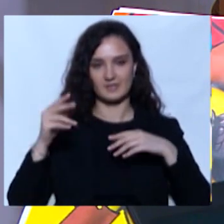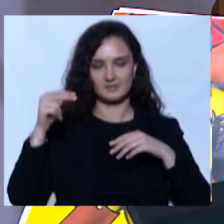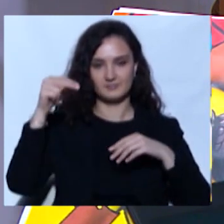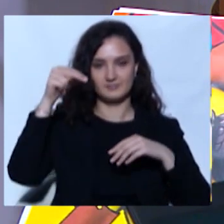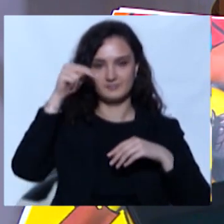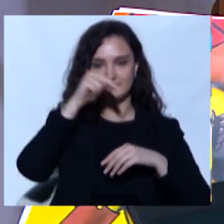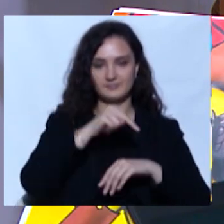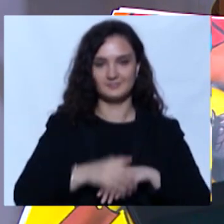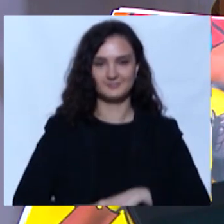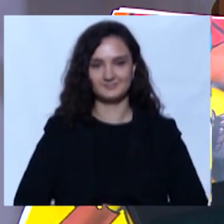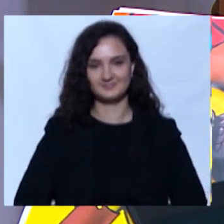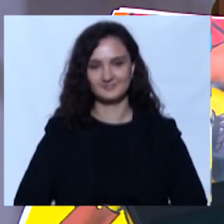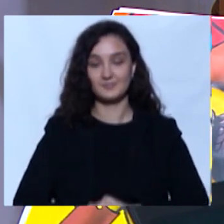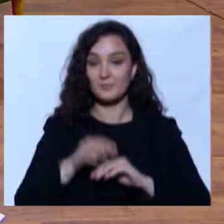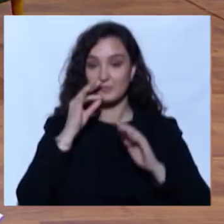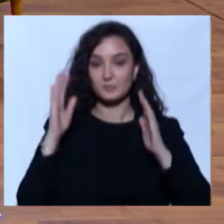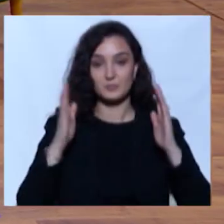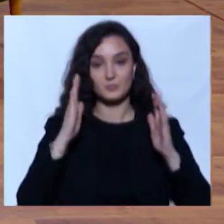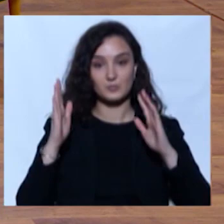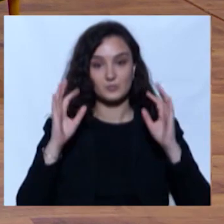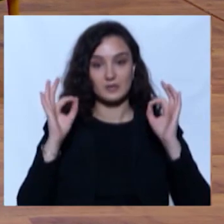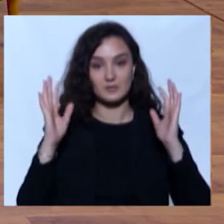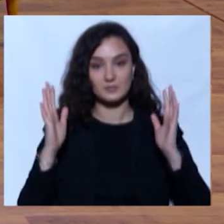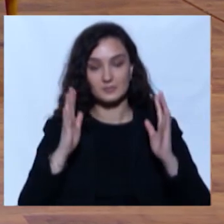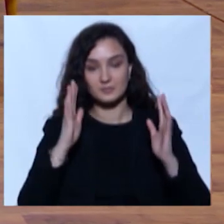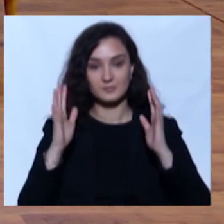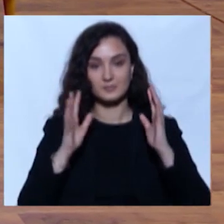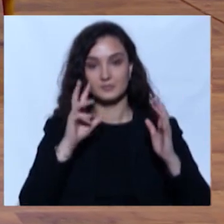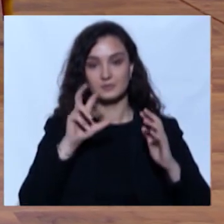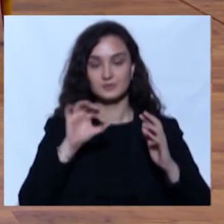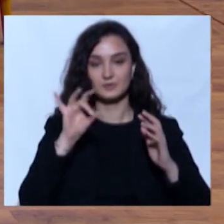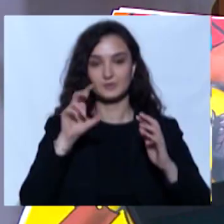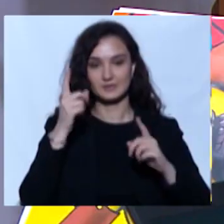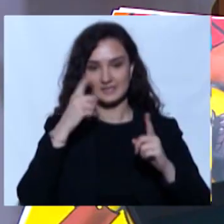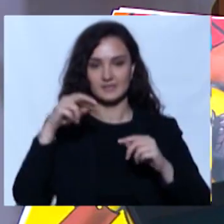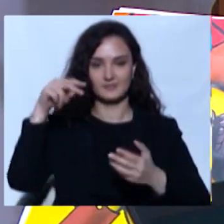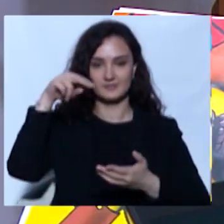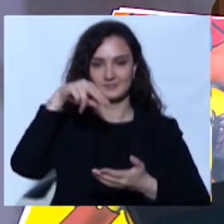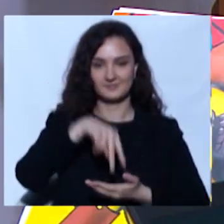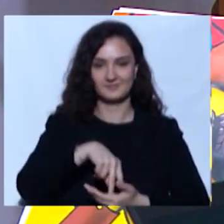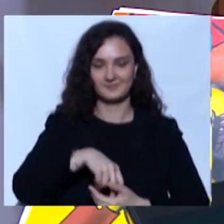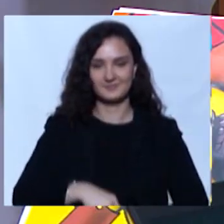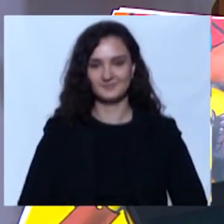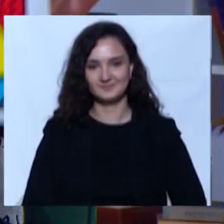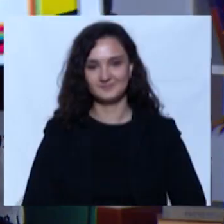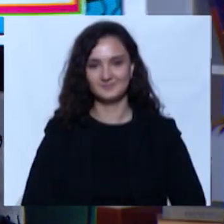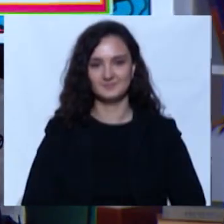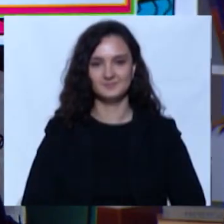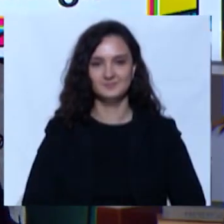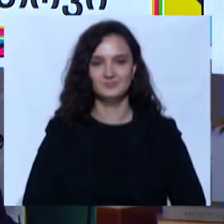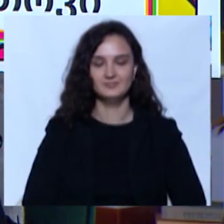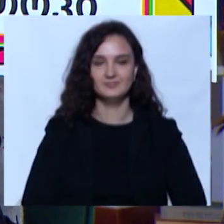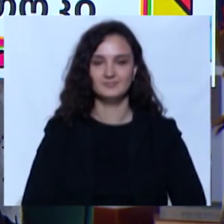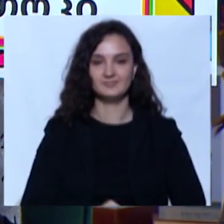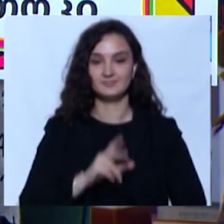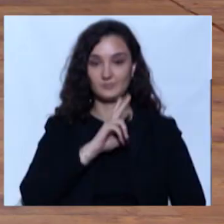it. When the wind slowed, George began to come down. Their